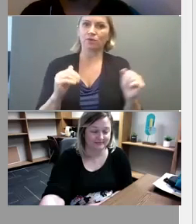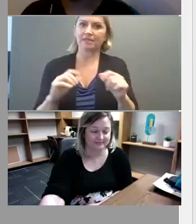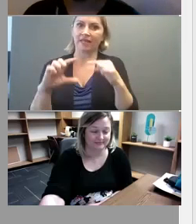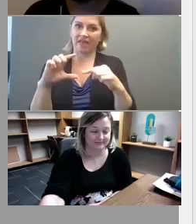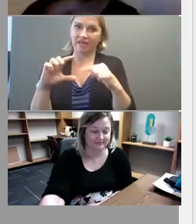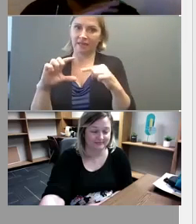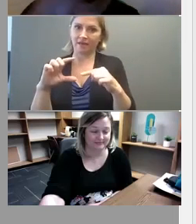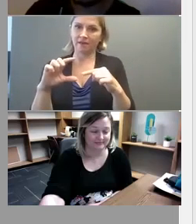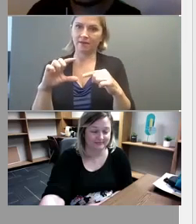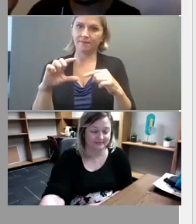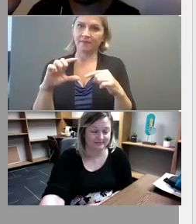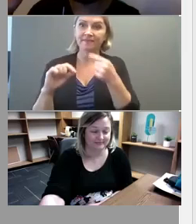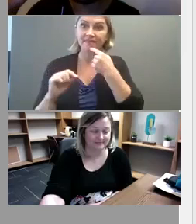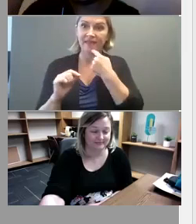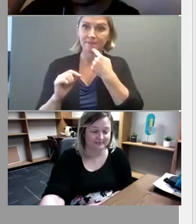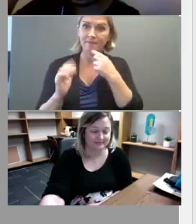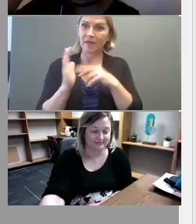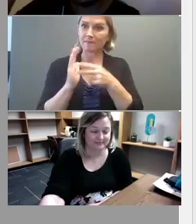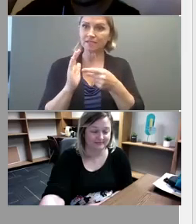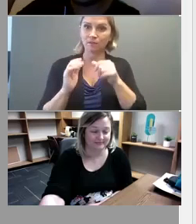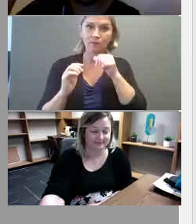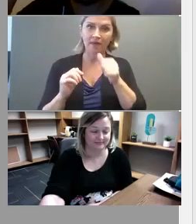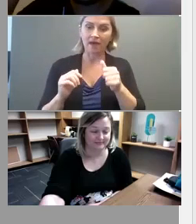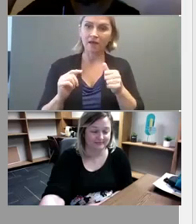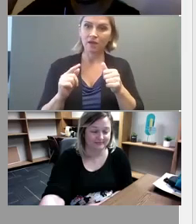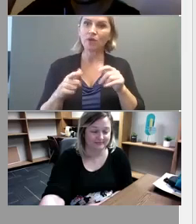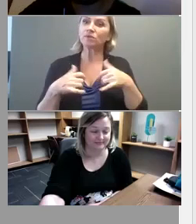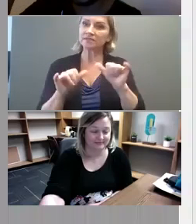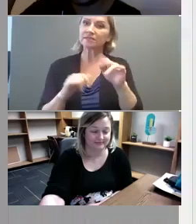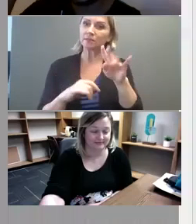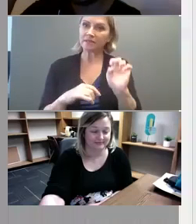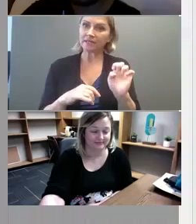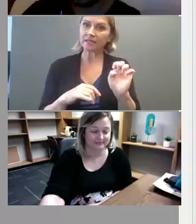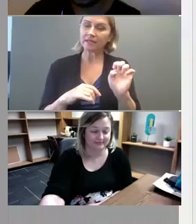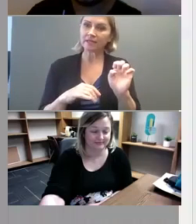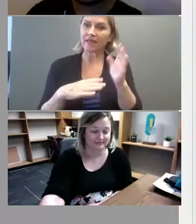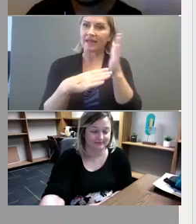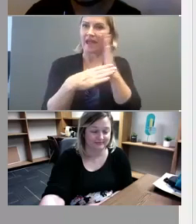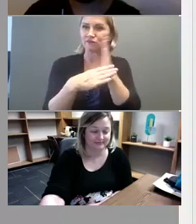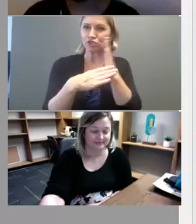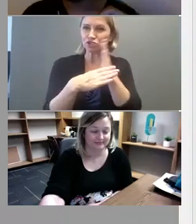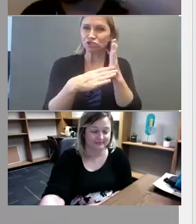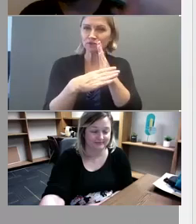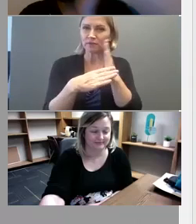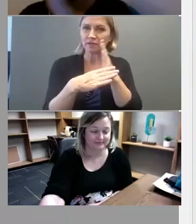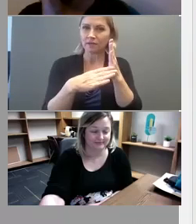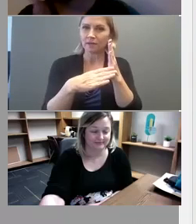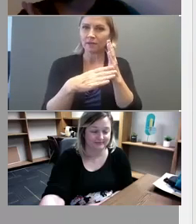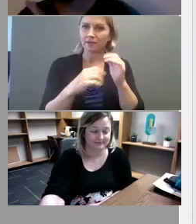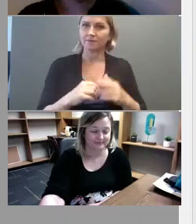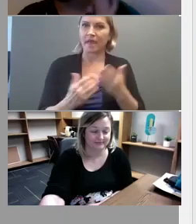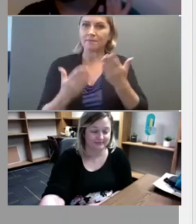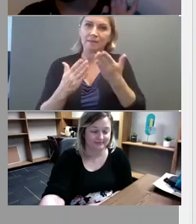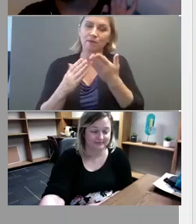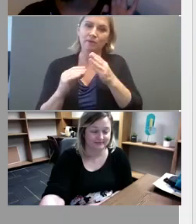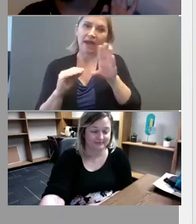a, we are saying that without any epsilon, it is still going to be within that average case bound. And when we are adding an epsilon